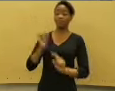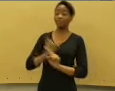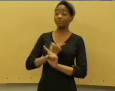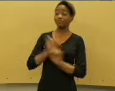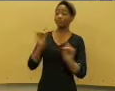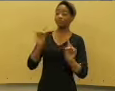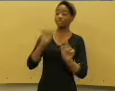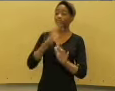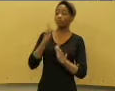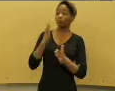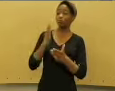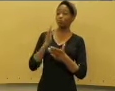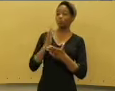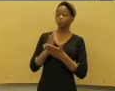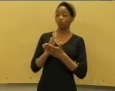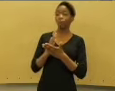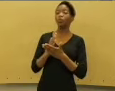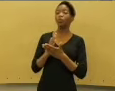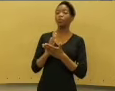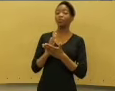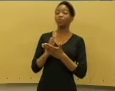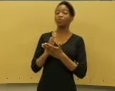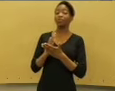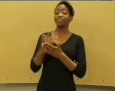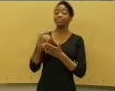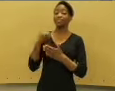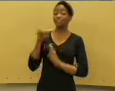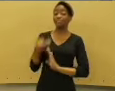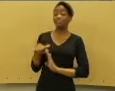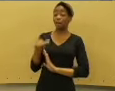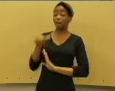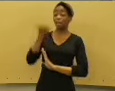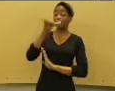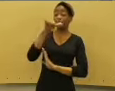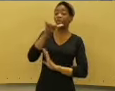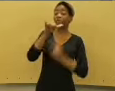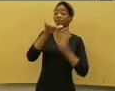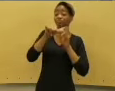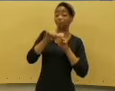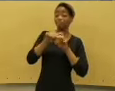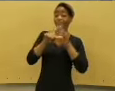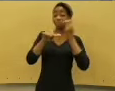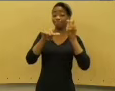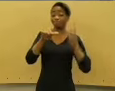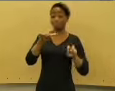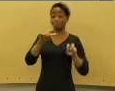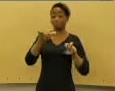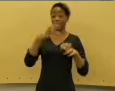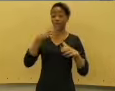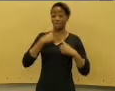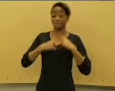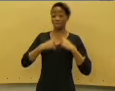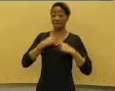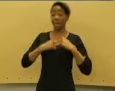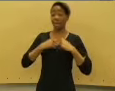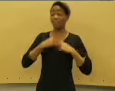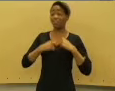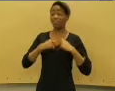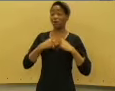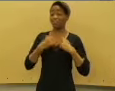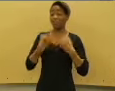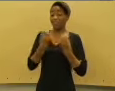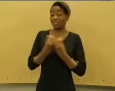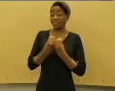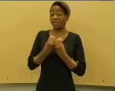sure about how much time I will have between getting off the plane and getting to the bathroom without having an accident. So when